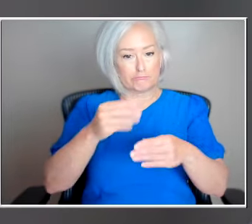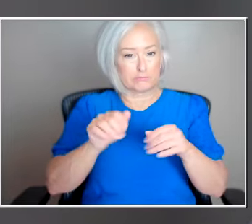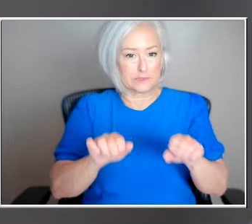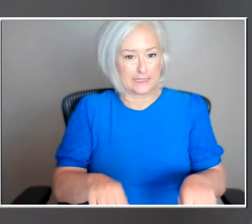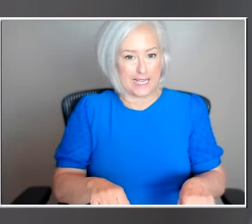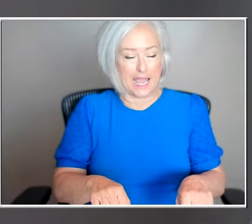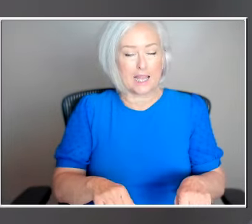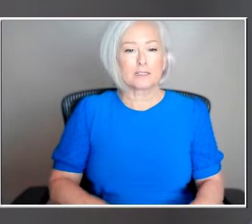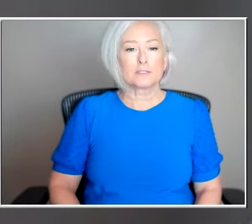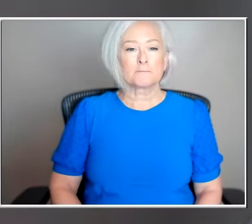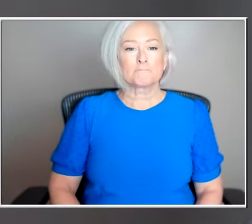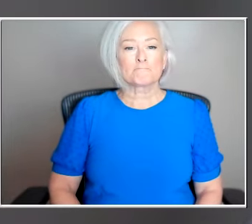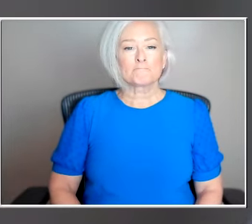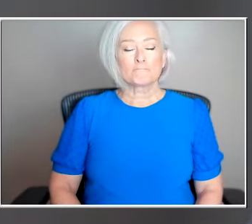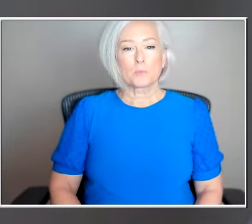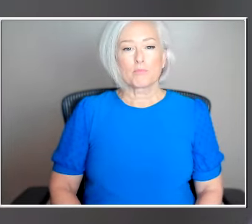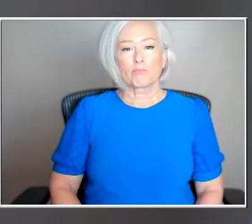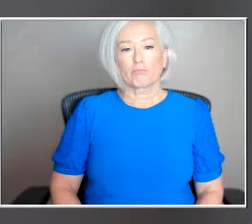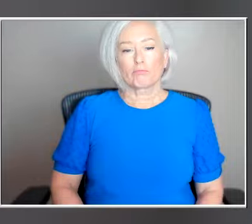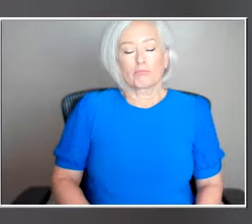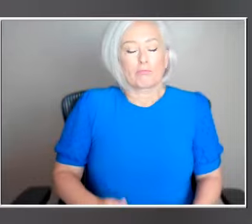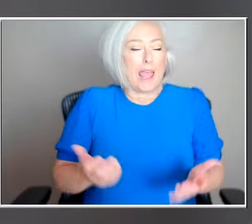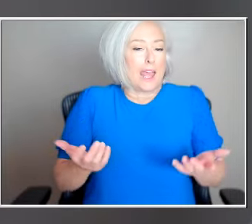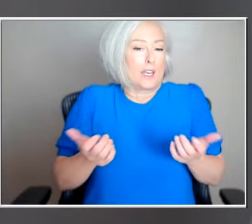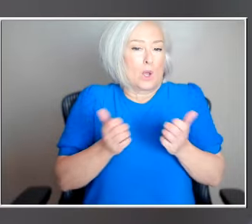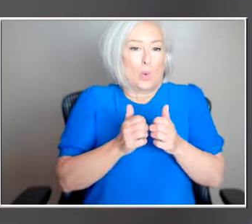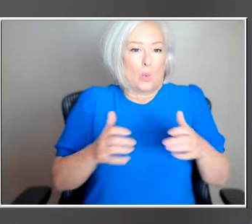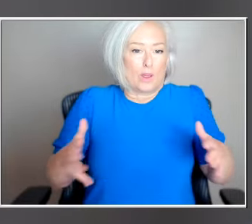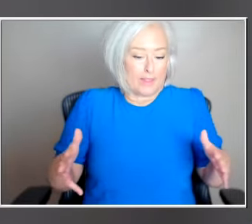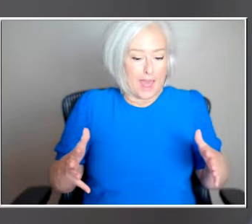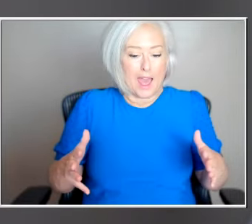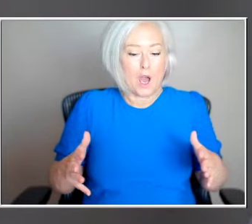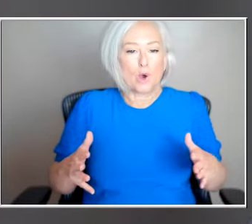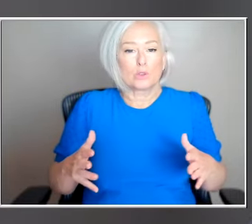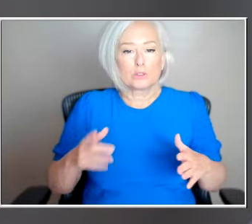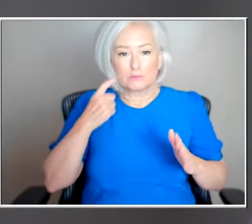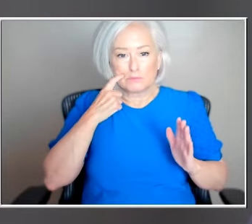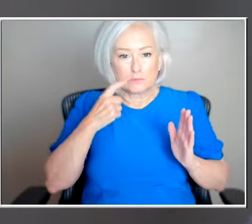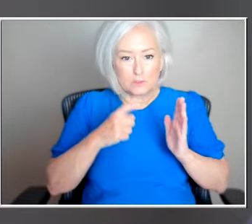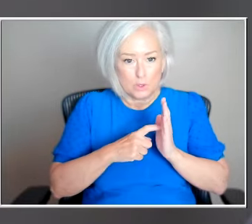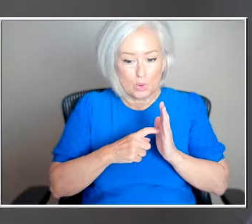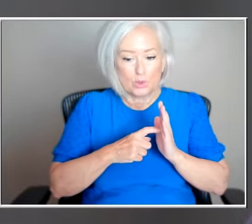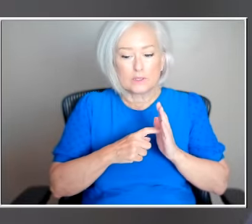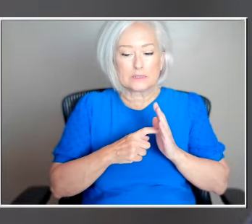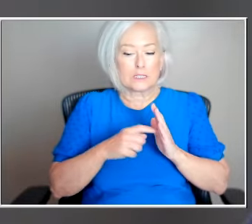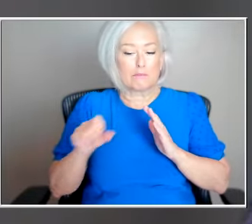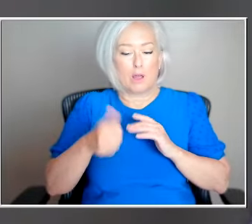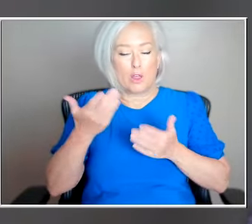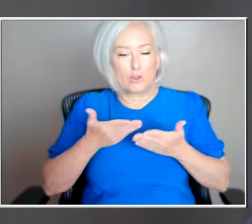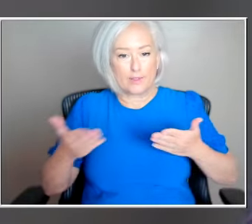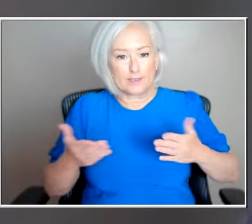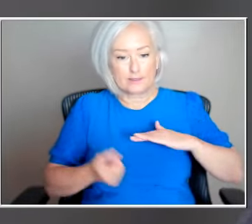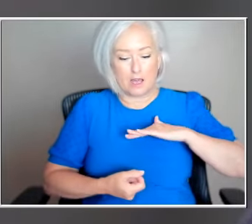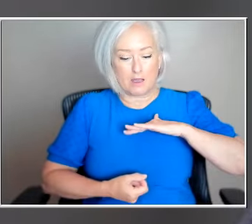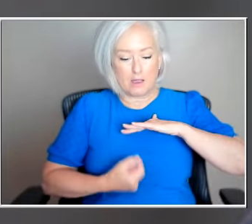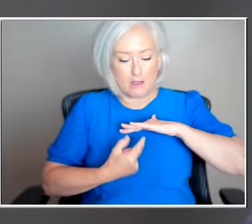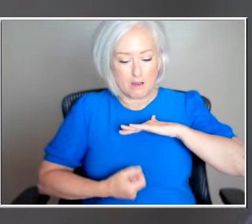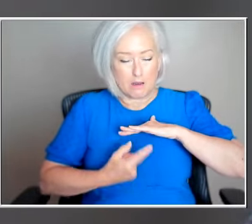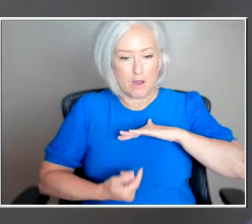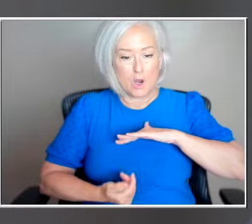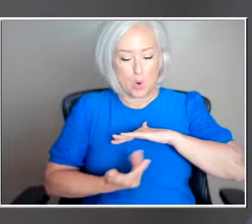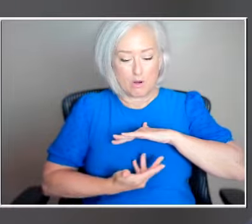rise to cancers, even without precursor lesions like reflux disease or heartburns or